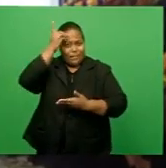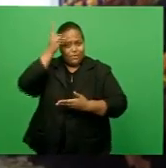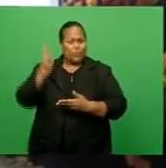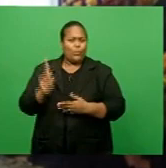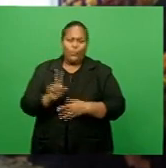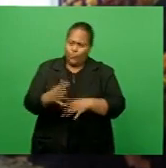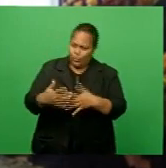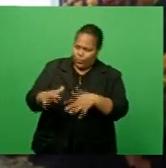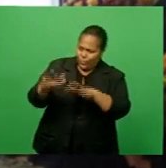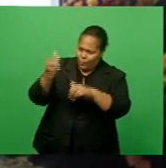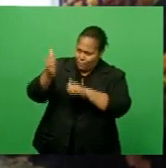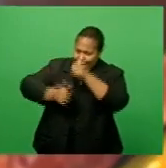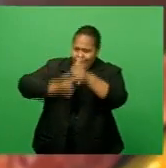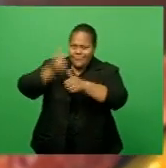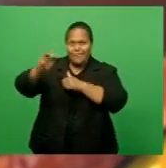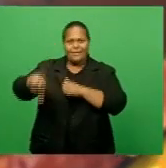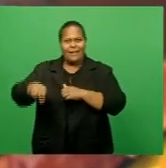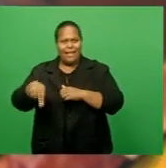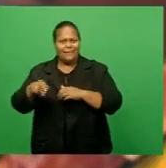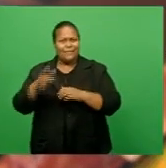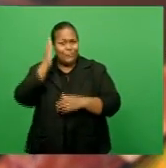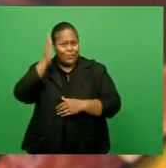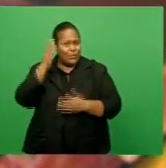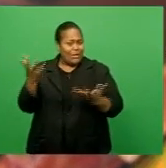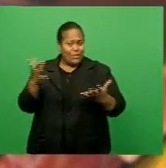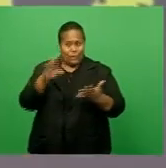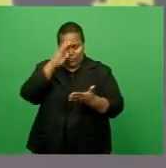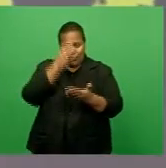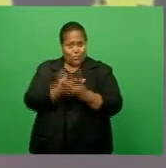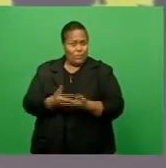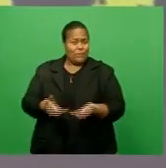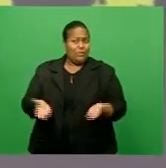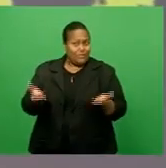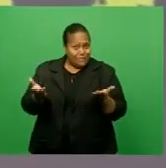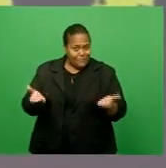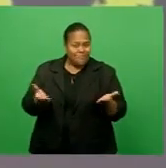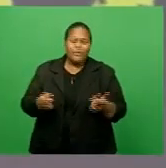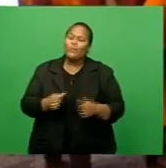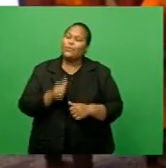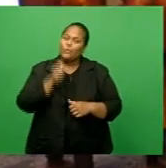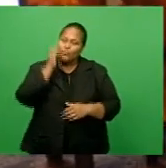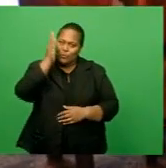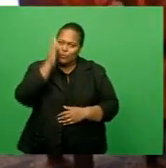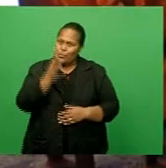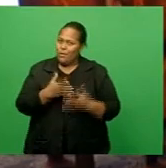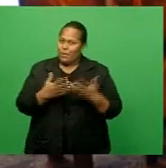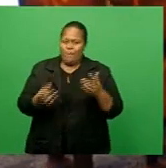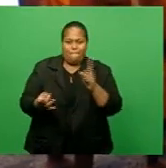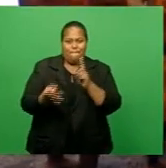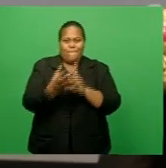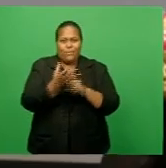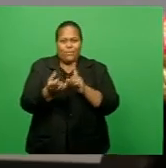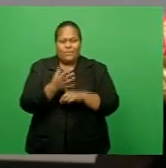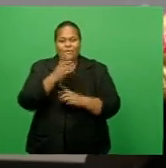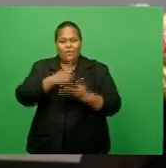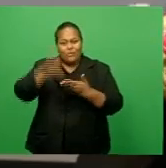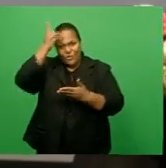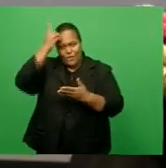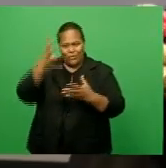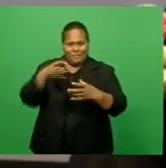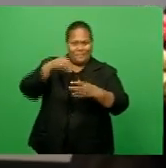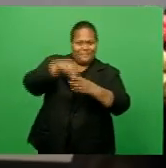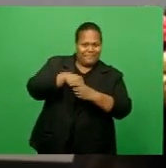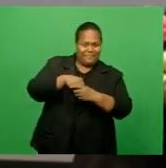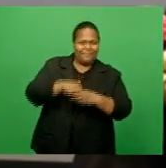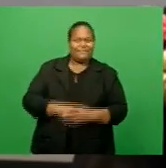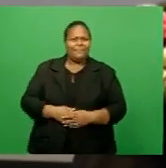the Dance Academy and the students, saying the school is a vital component of the education system. Hearing that you were working